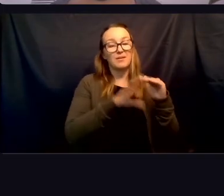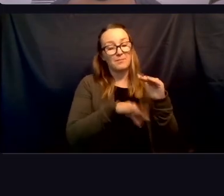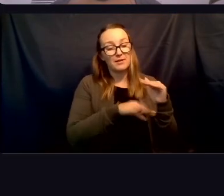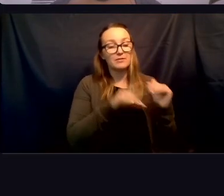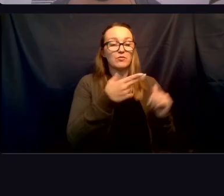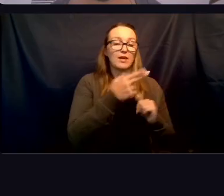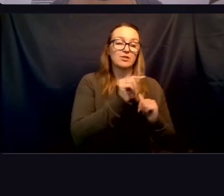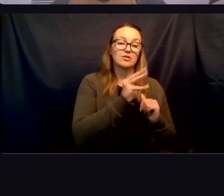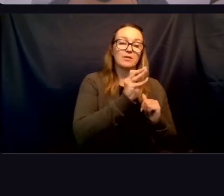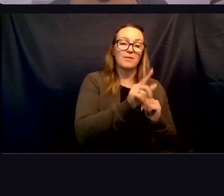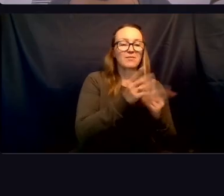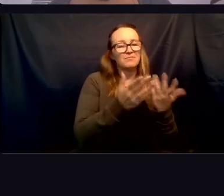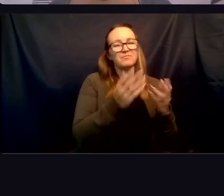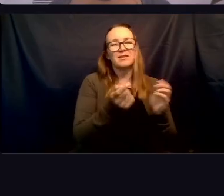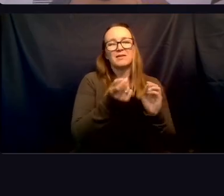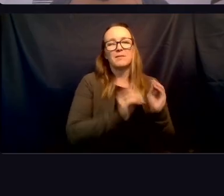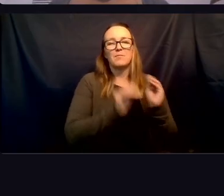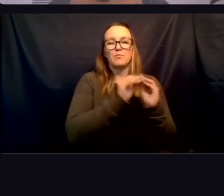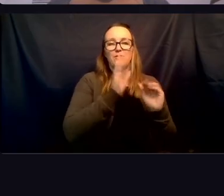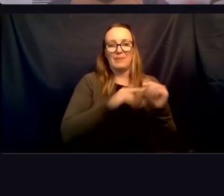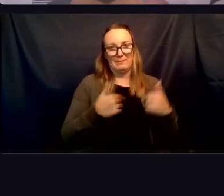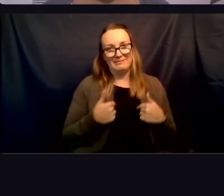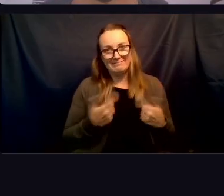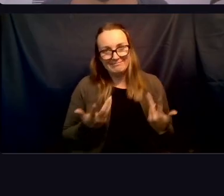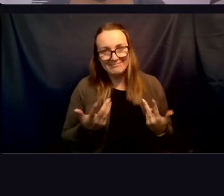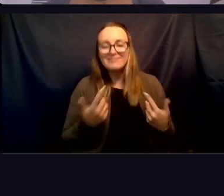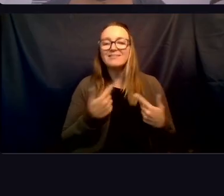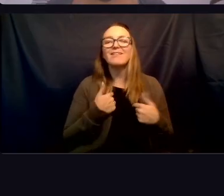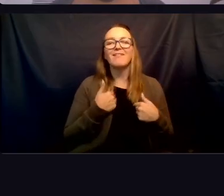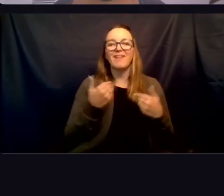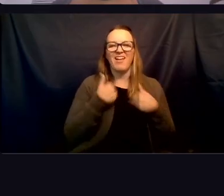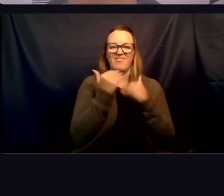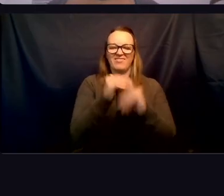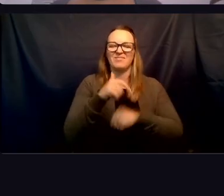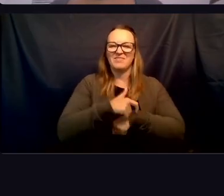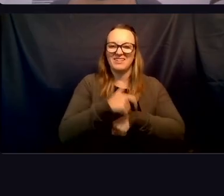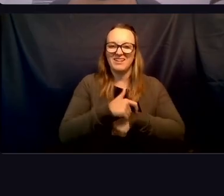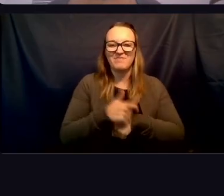more detail than I did because I've only got limited time, of course.